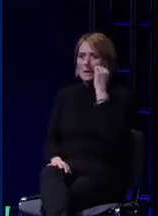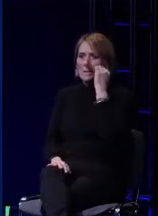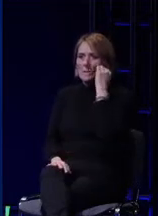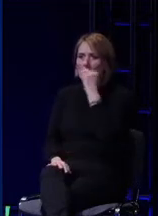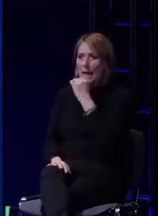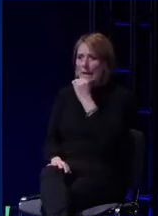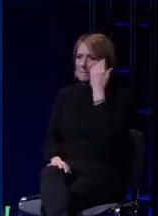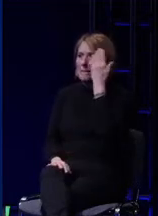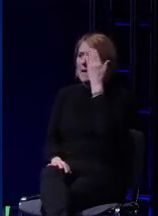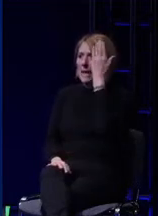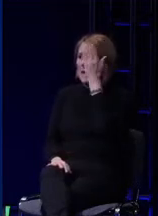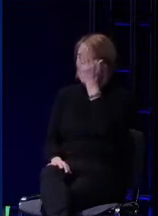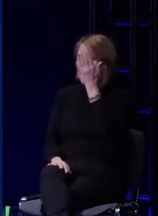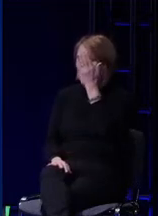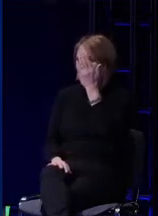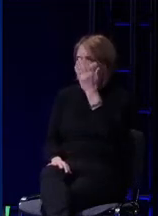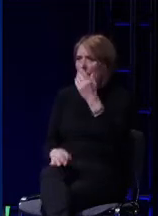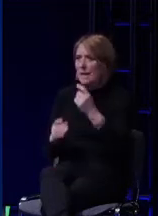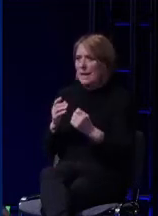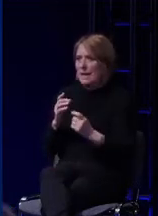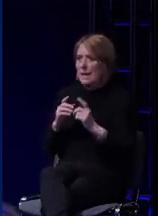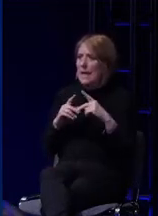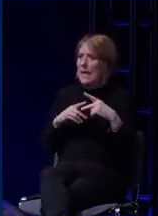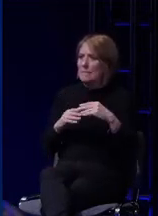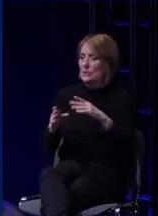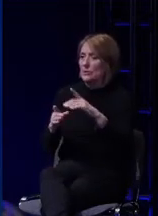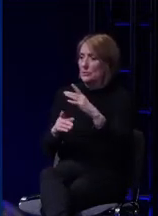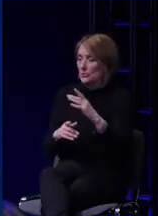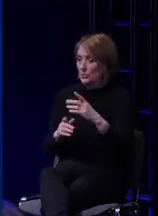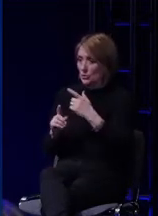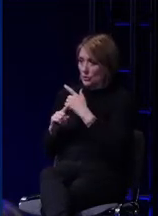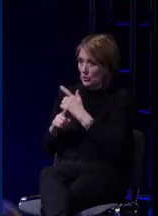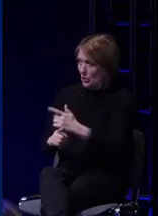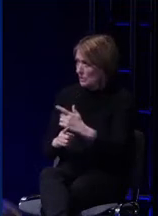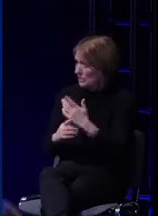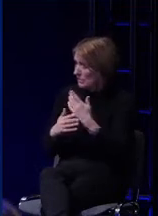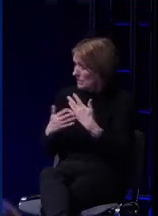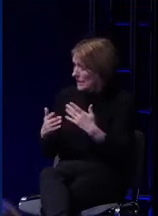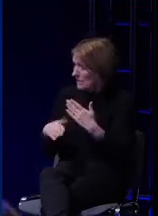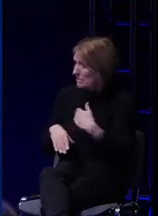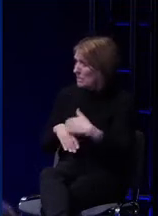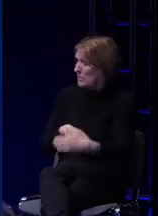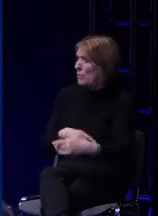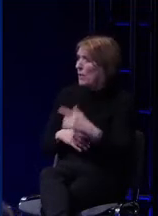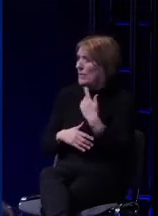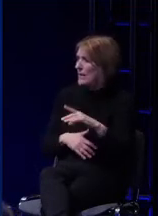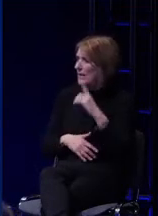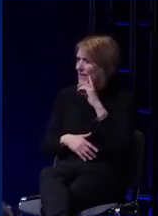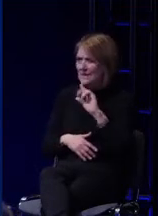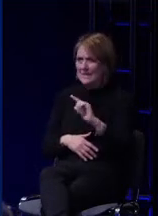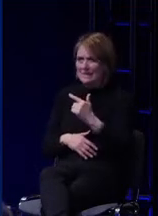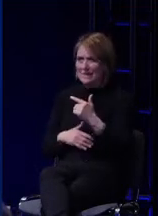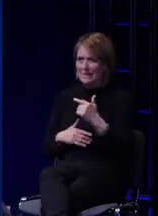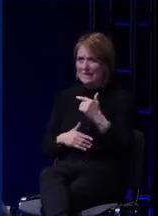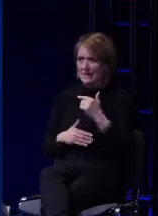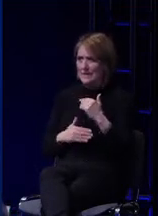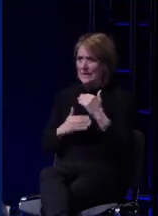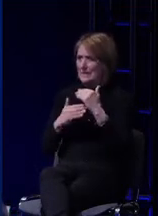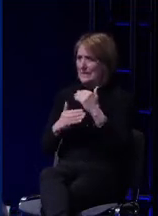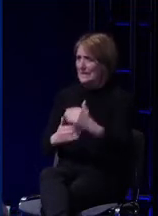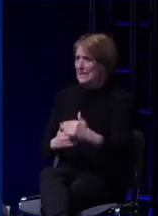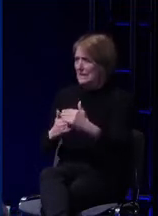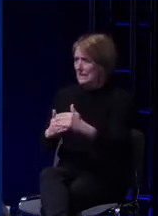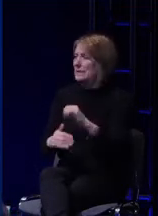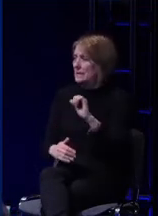favorites. But you shot many more Black Mirrors, and you just finished some of the 7th season, I believe? Yes, done 2 for